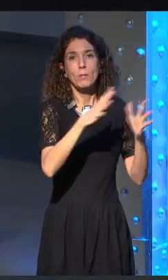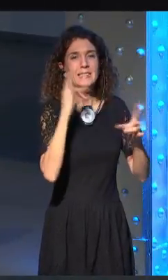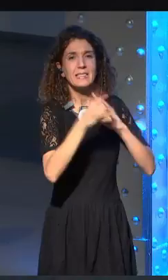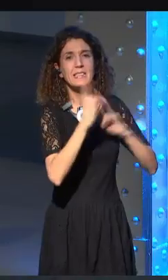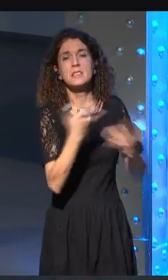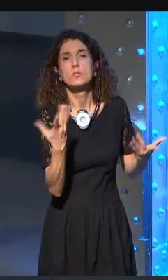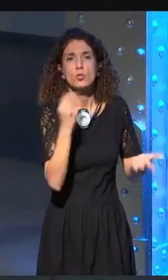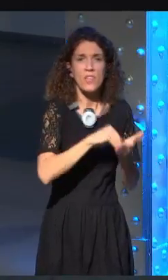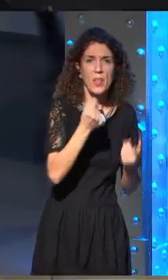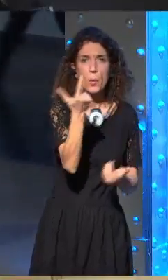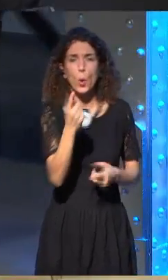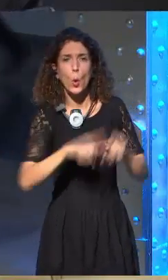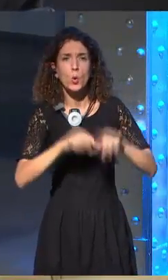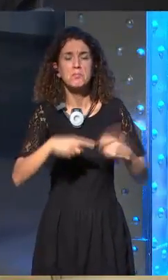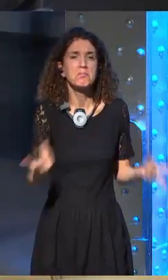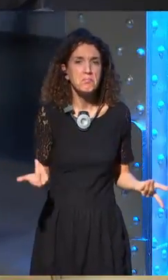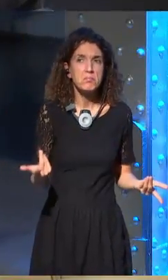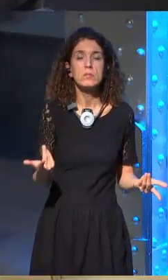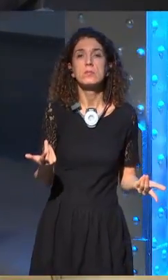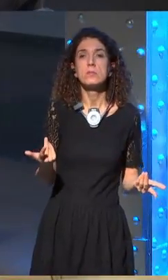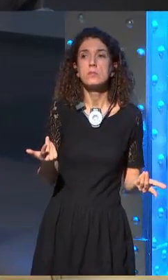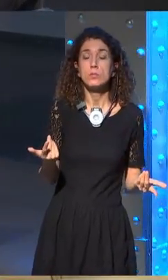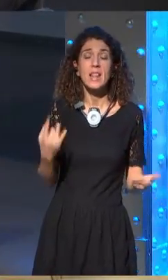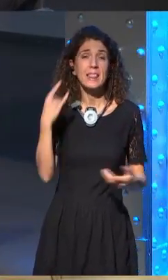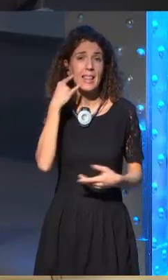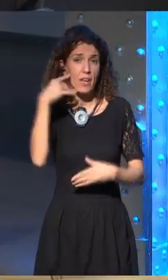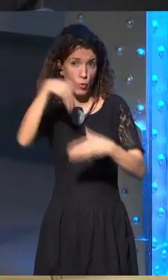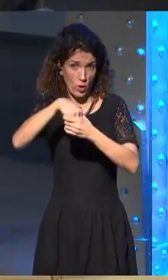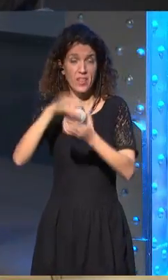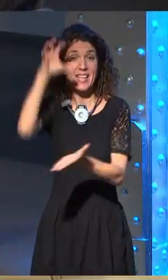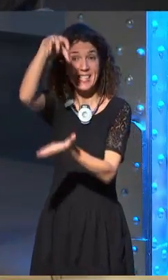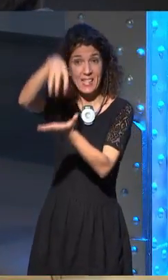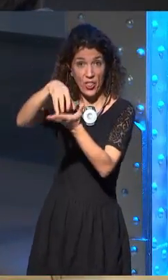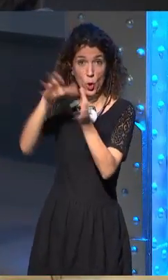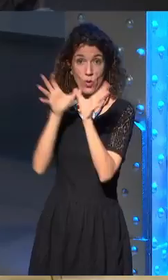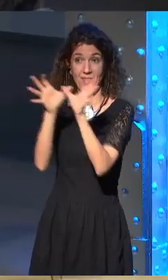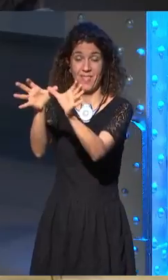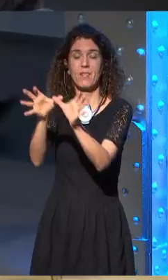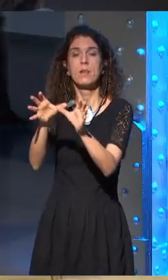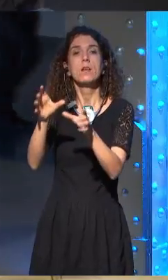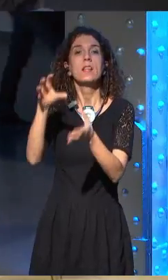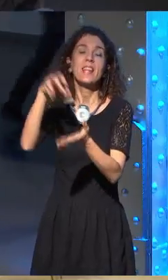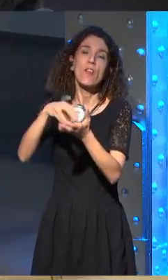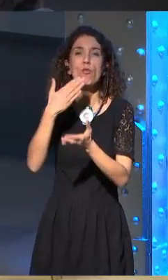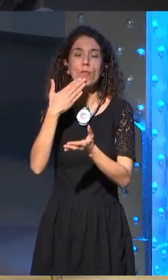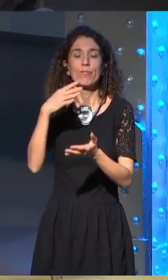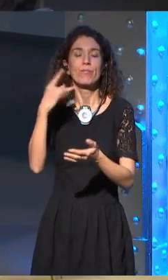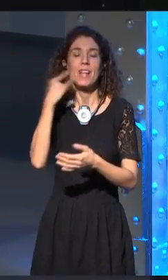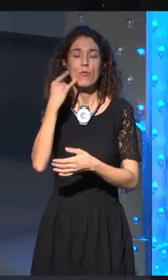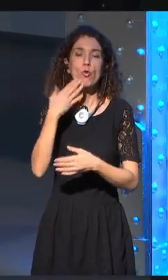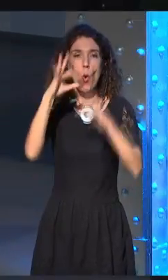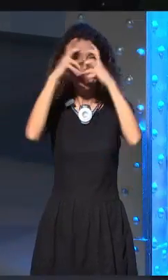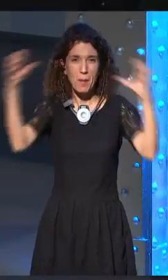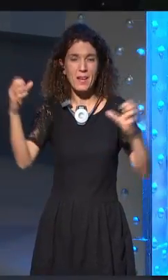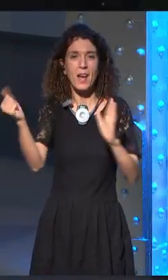from them? So we have a telephone on board the space station. It's like a Skype phone, like a computer